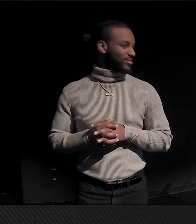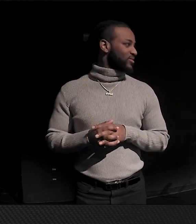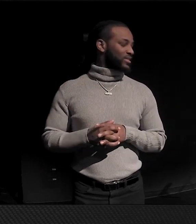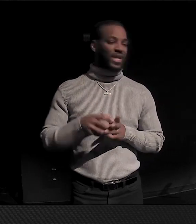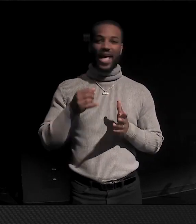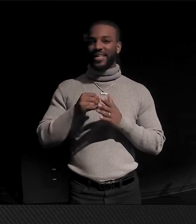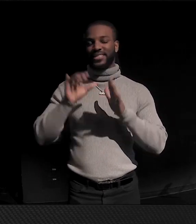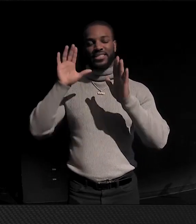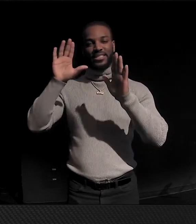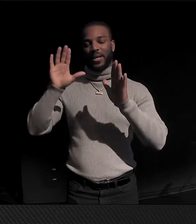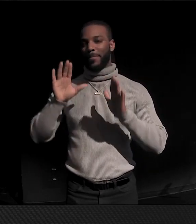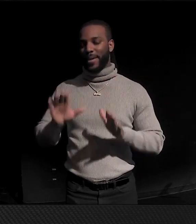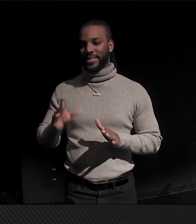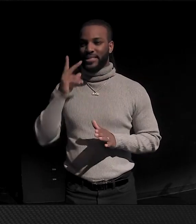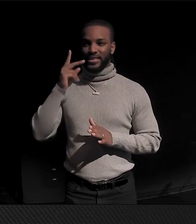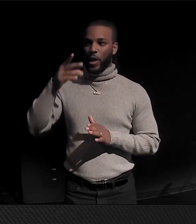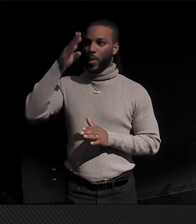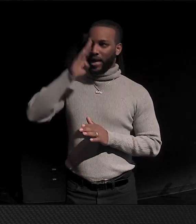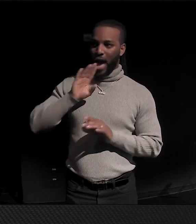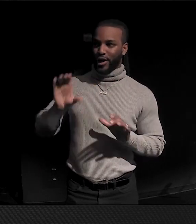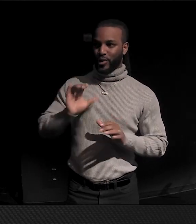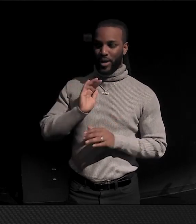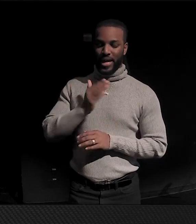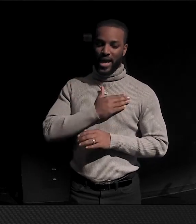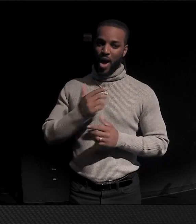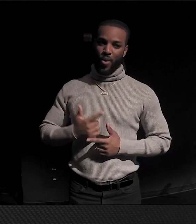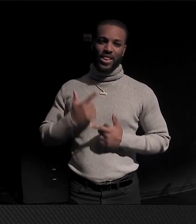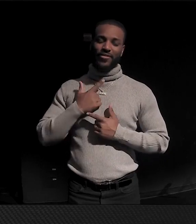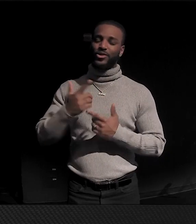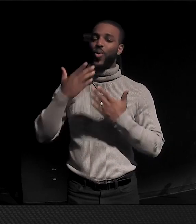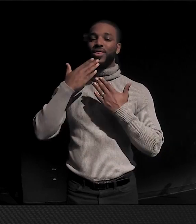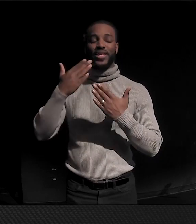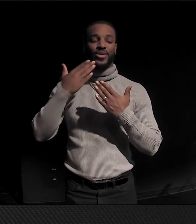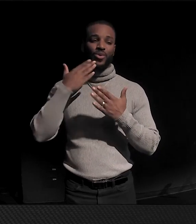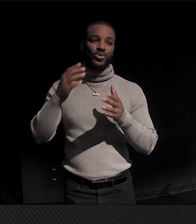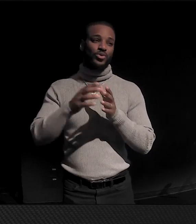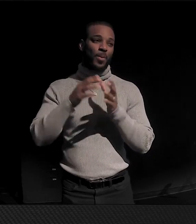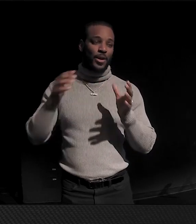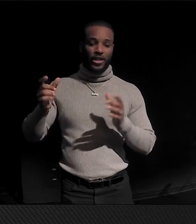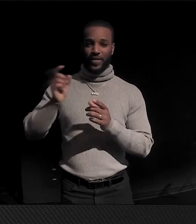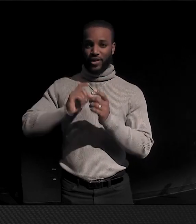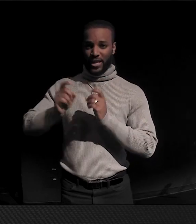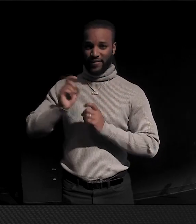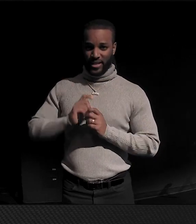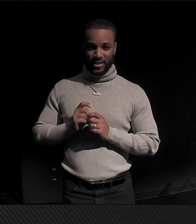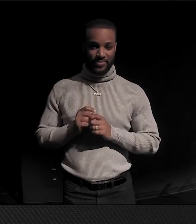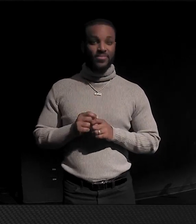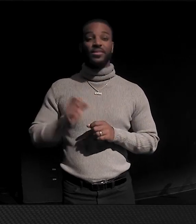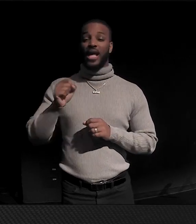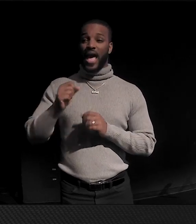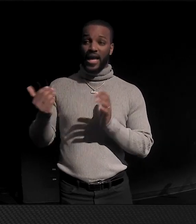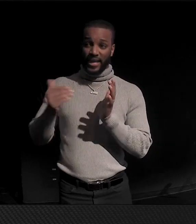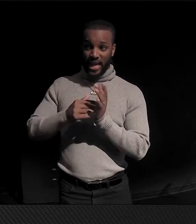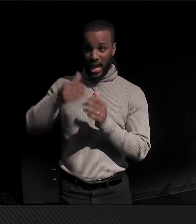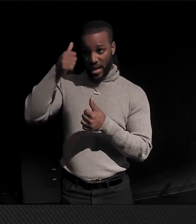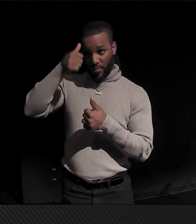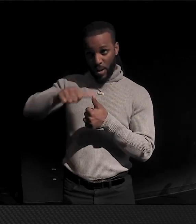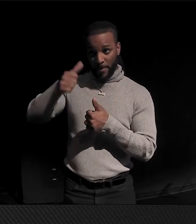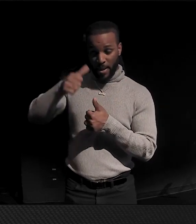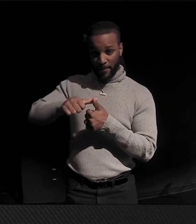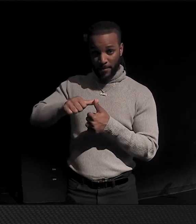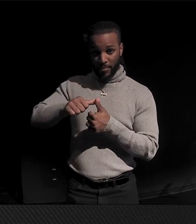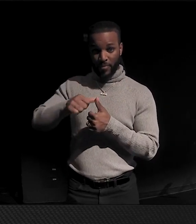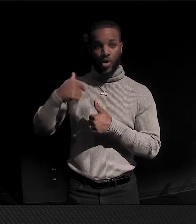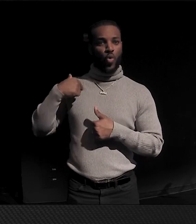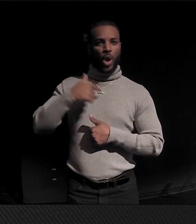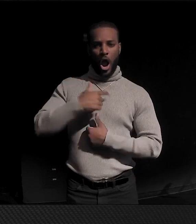is amazing to see what God is doing with our collective generosity. So thank you. Yes, absolutely. And again, remember, we are an army